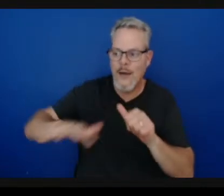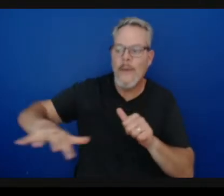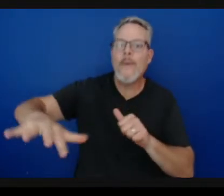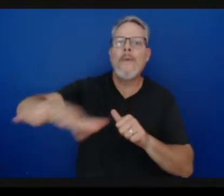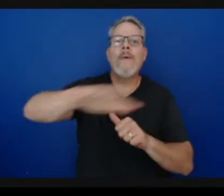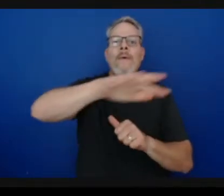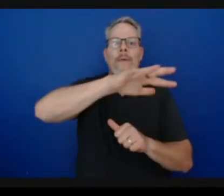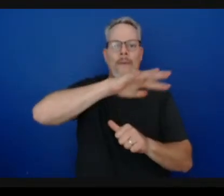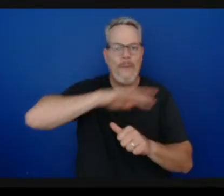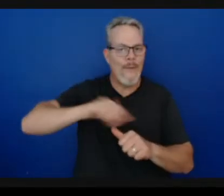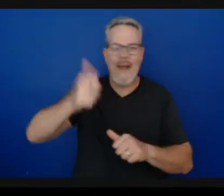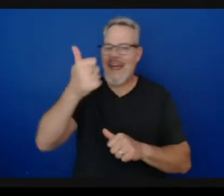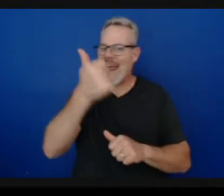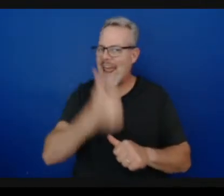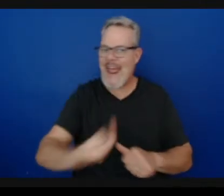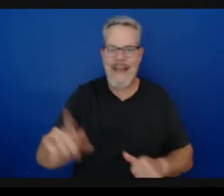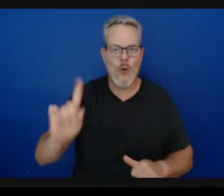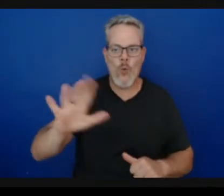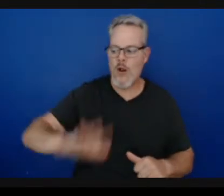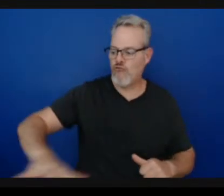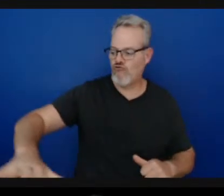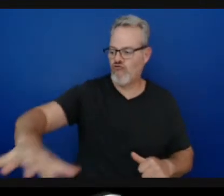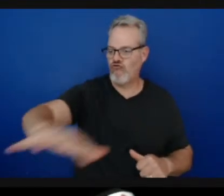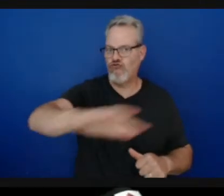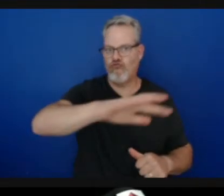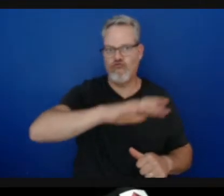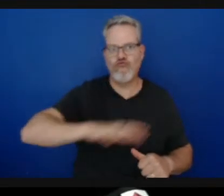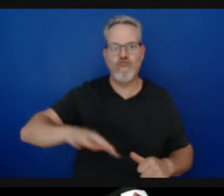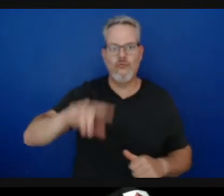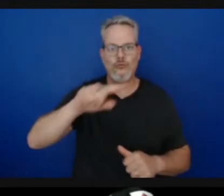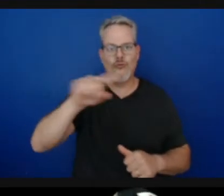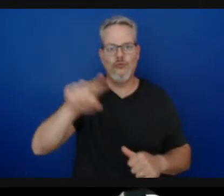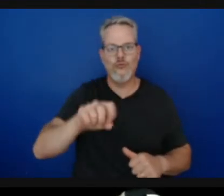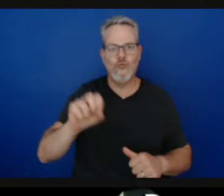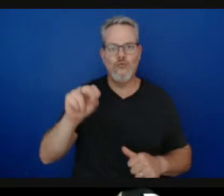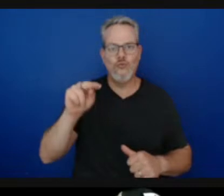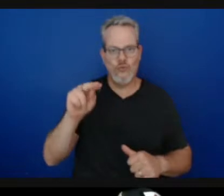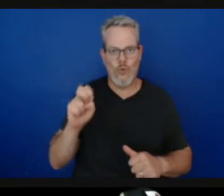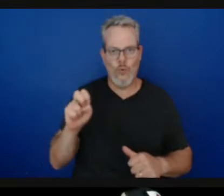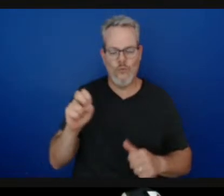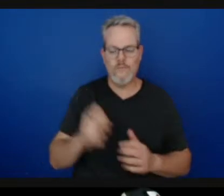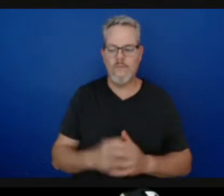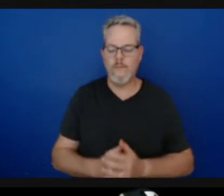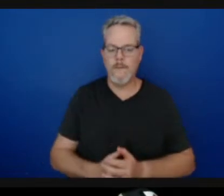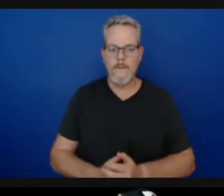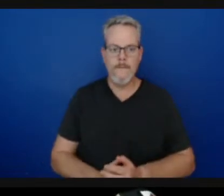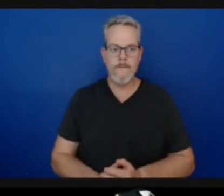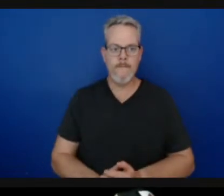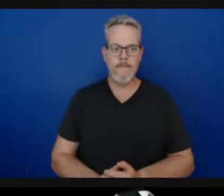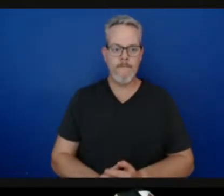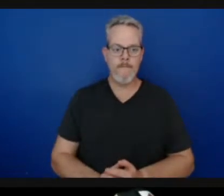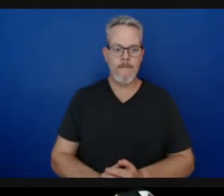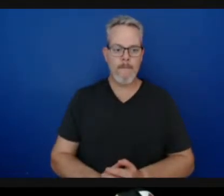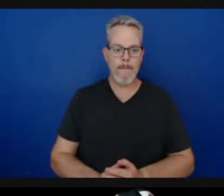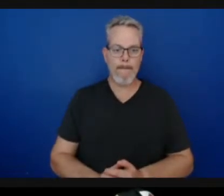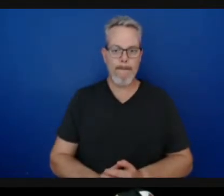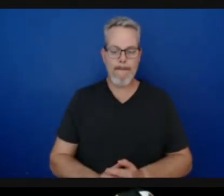in that whole zone, right? Rather than it has to come up in this one particular lineation, the one crack. So